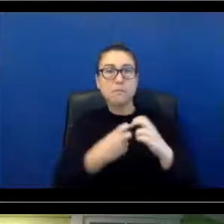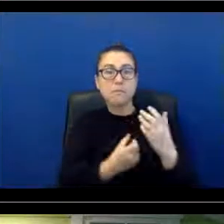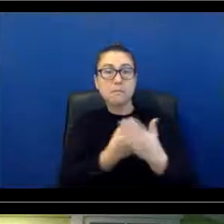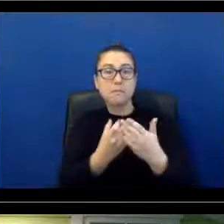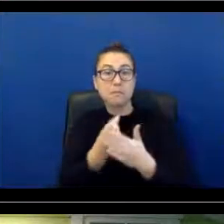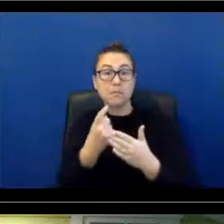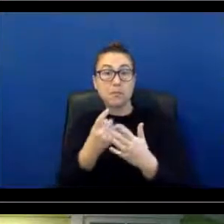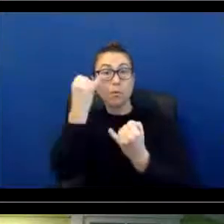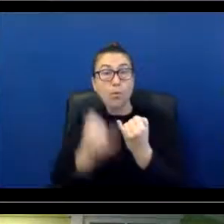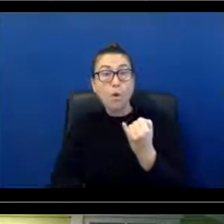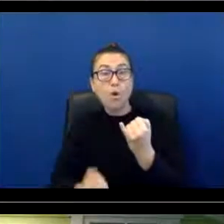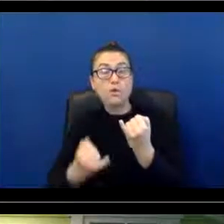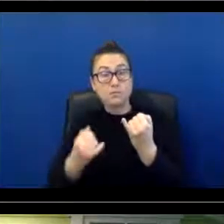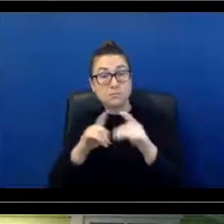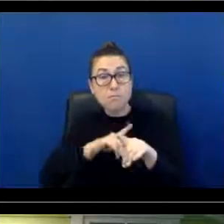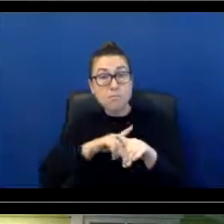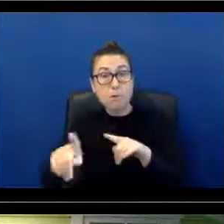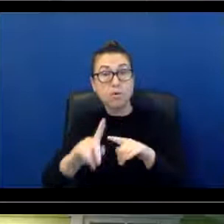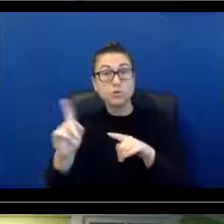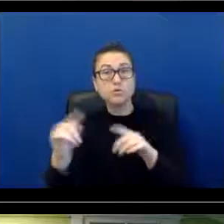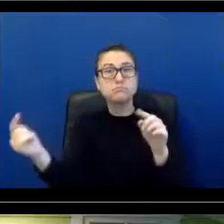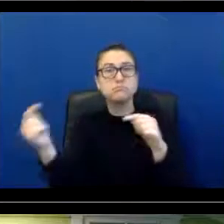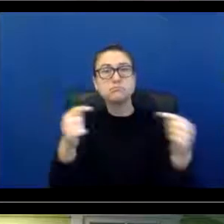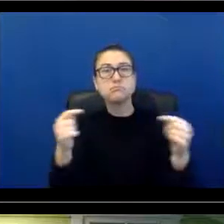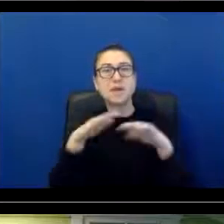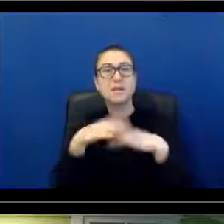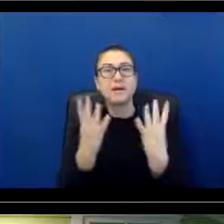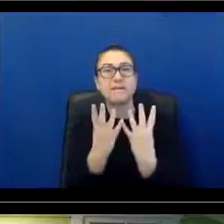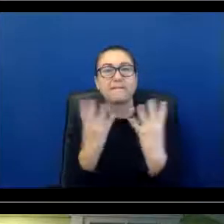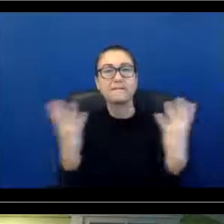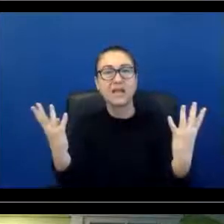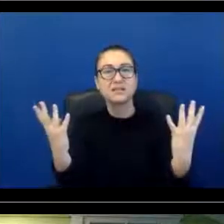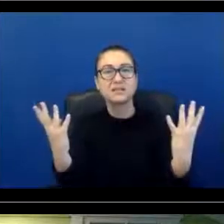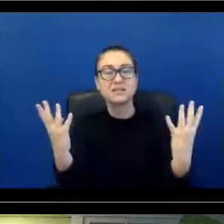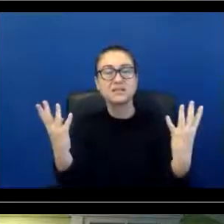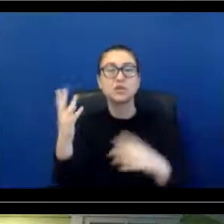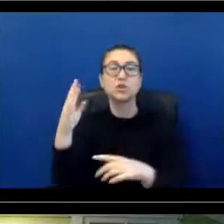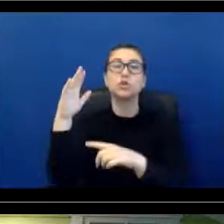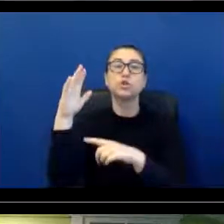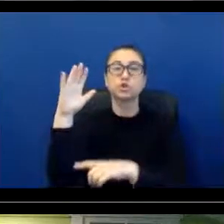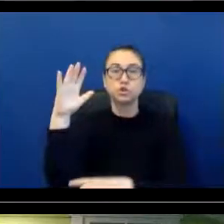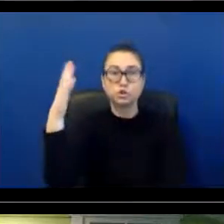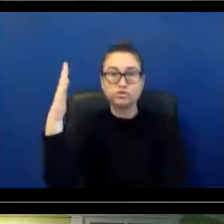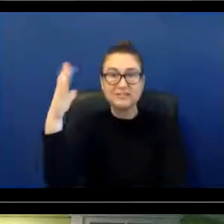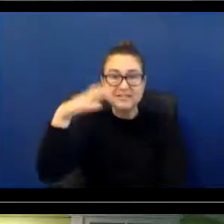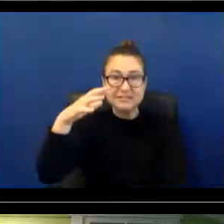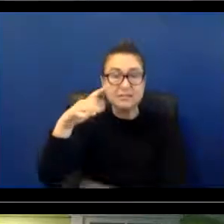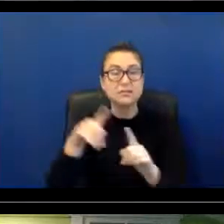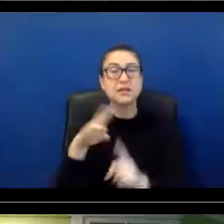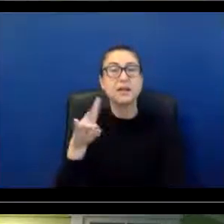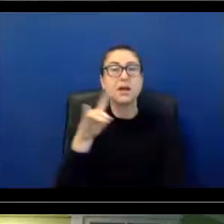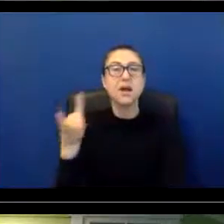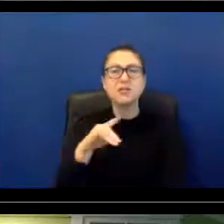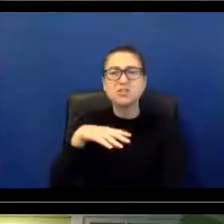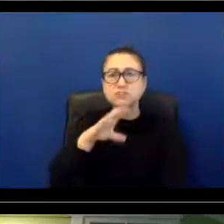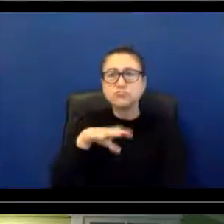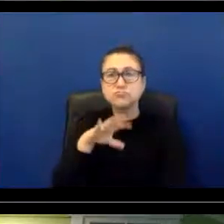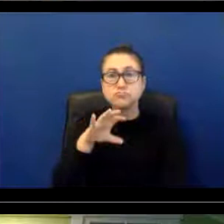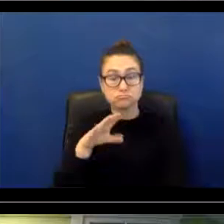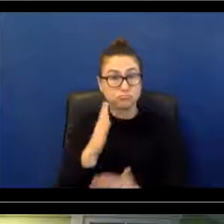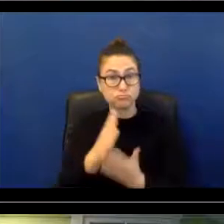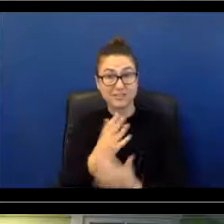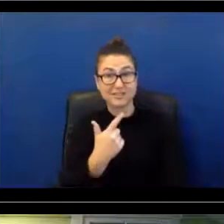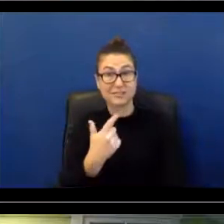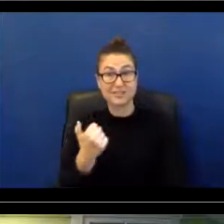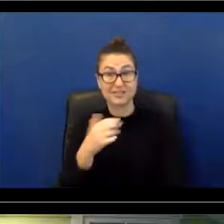proportion were disputes about fences, trees, and animals. That was